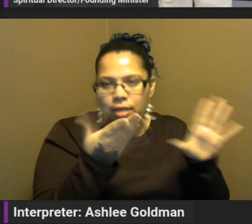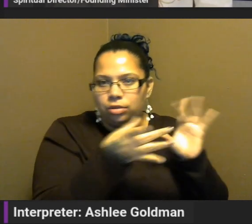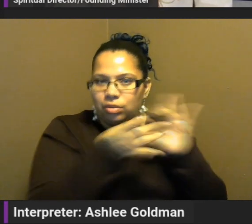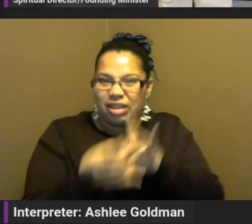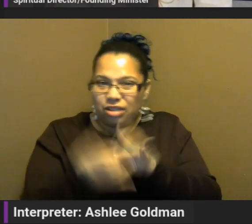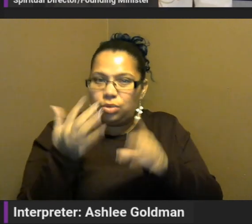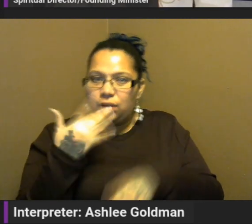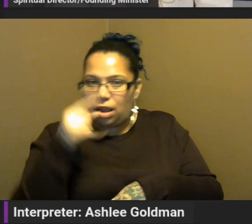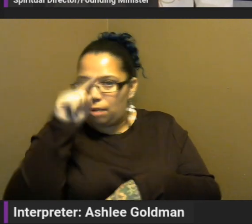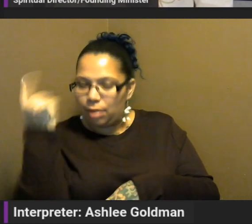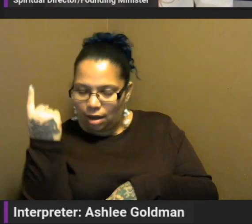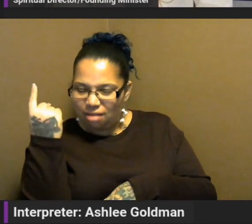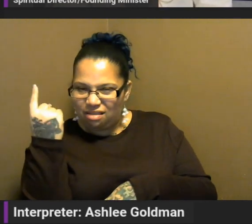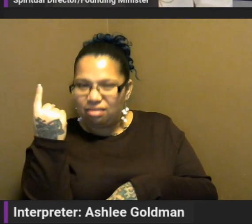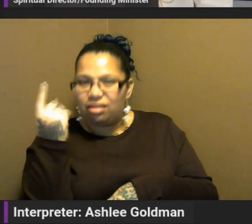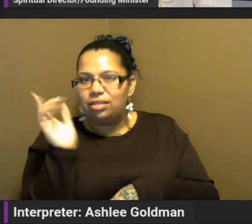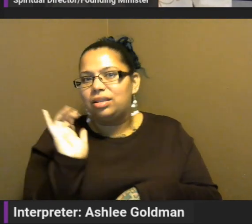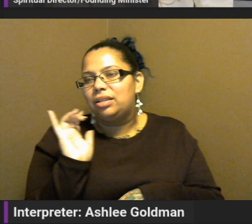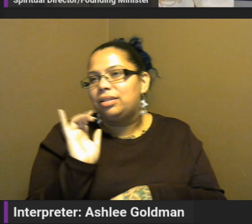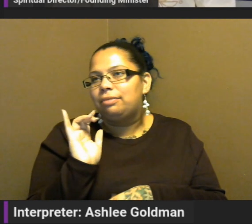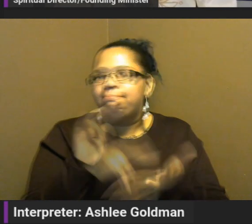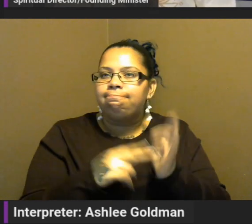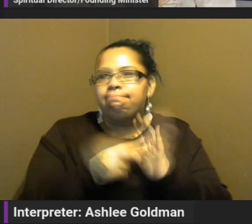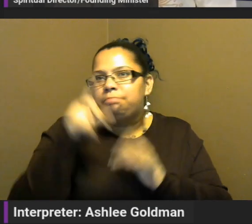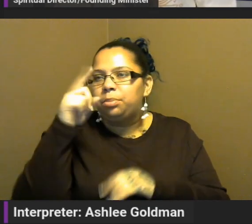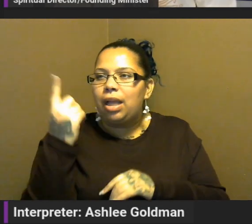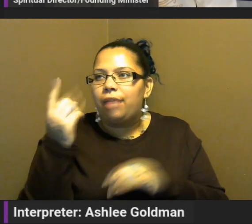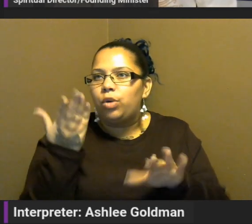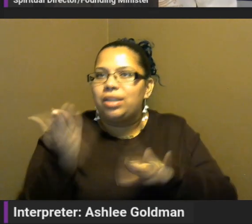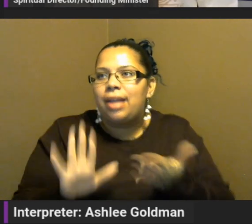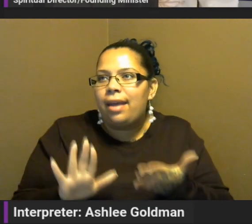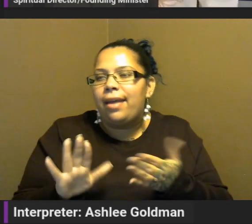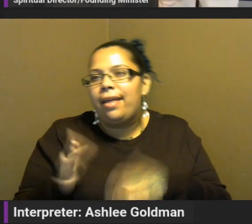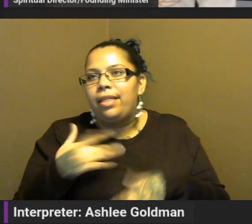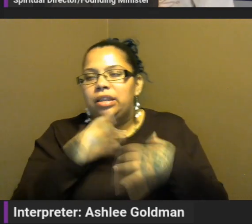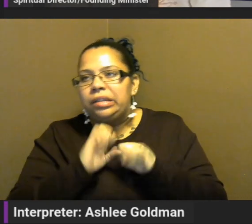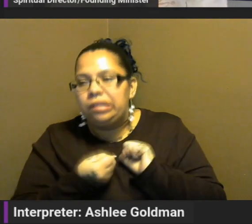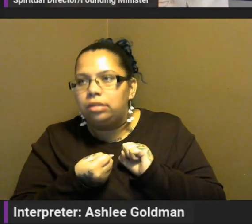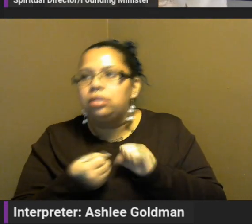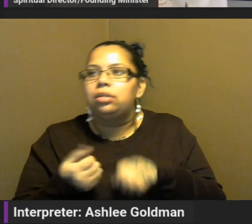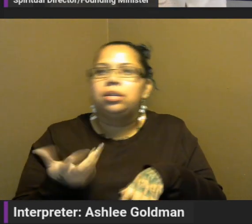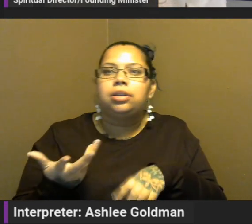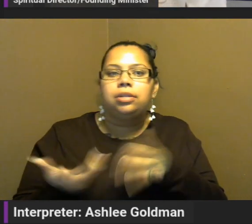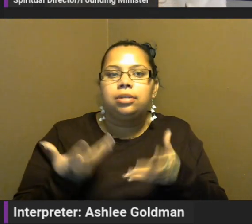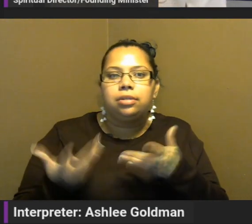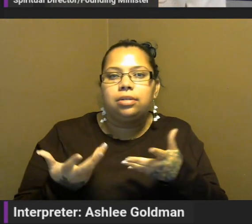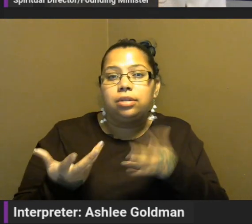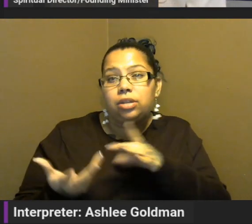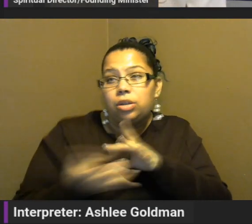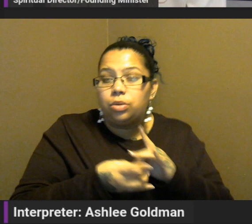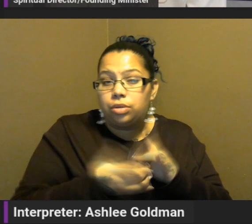of death and mourning, which is very closely associated with what? Why we